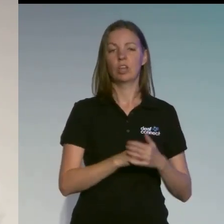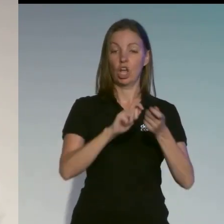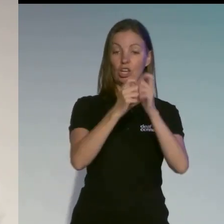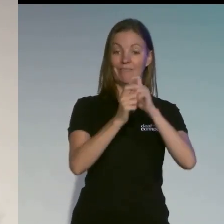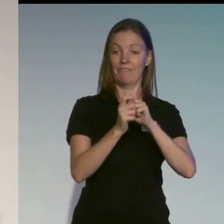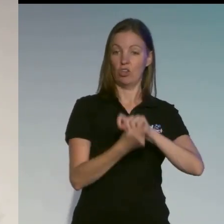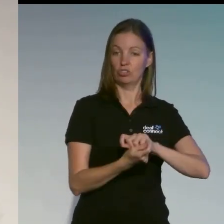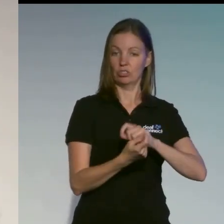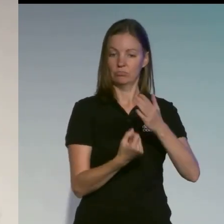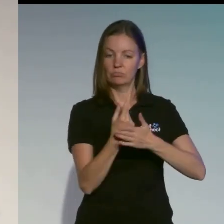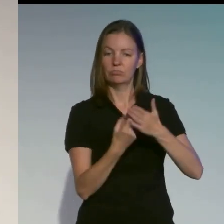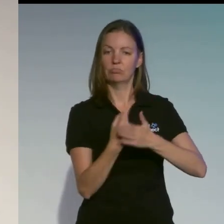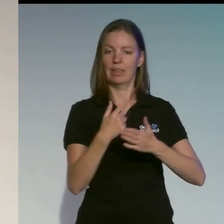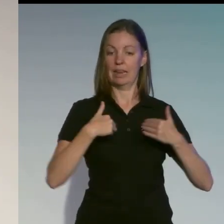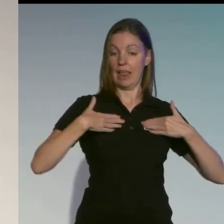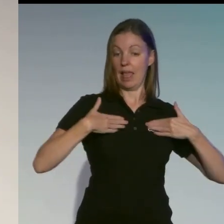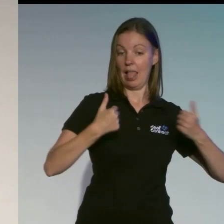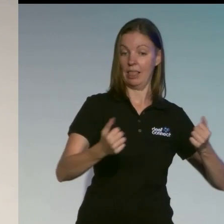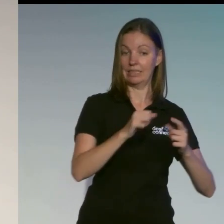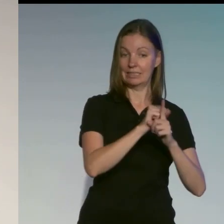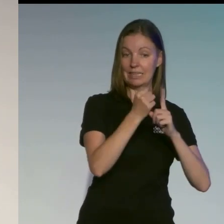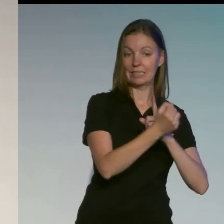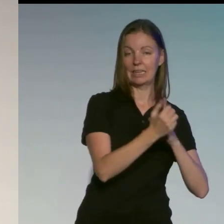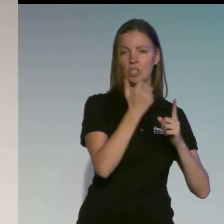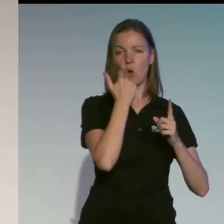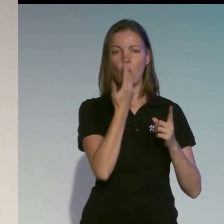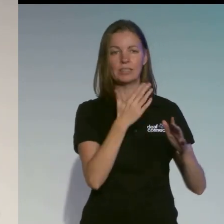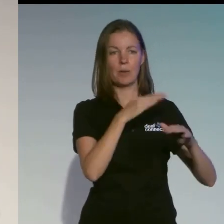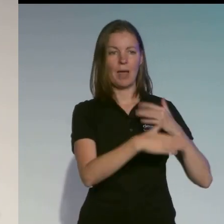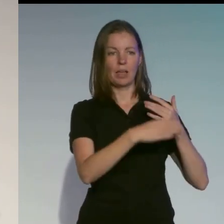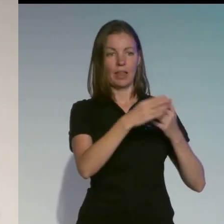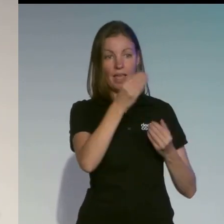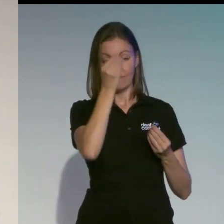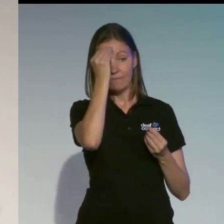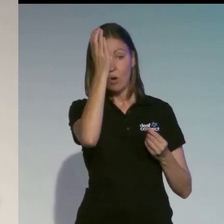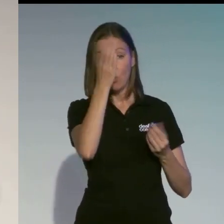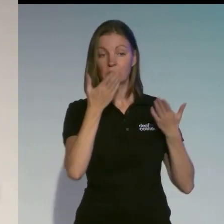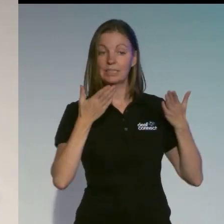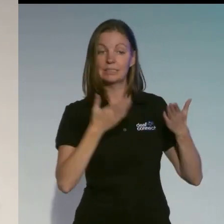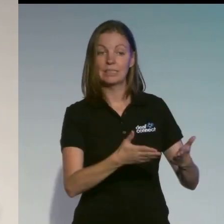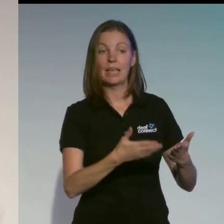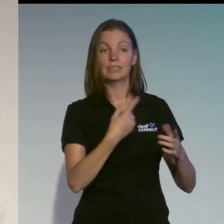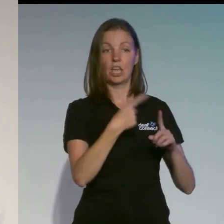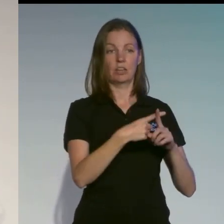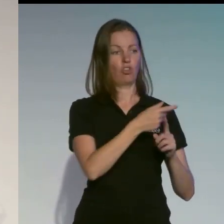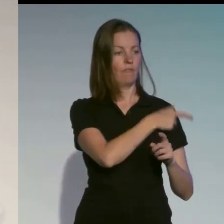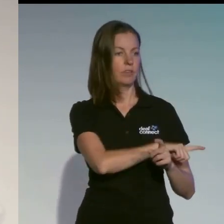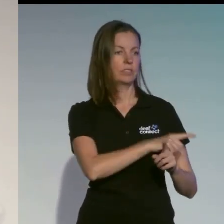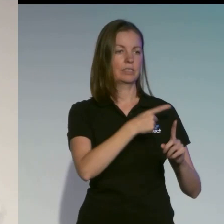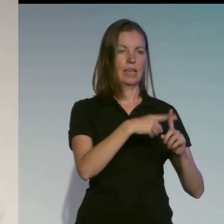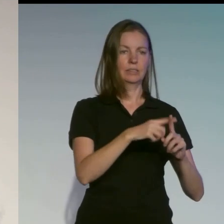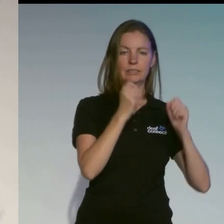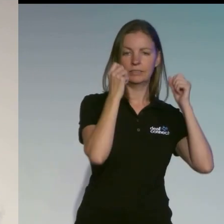in health settings almost always contravene codes of ethics about competence, confidence, and informed consent. Pastoral workers who espouse